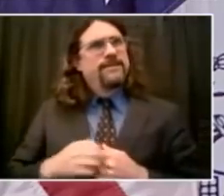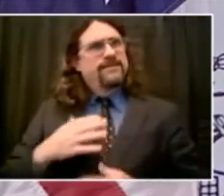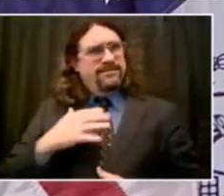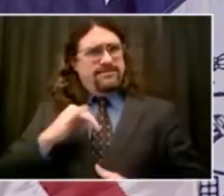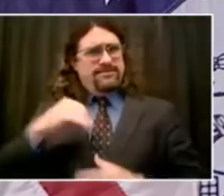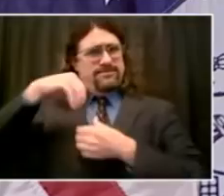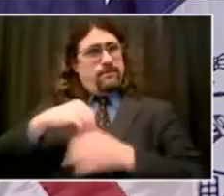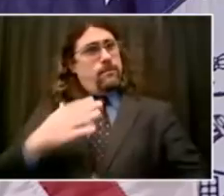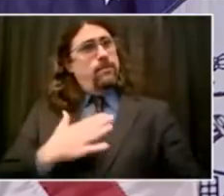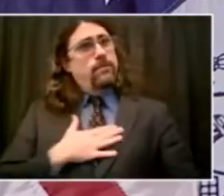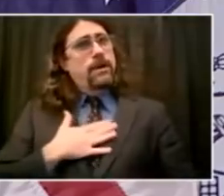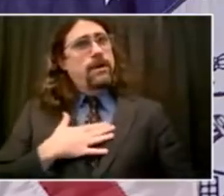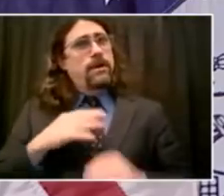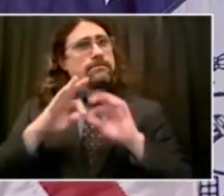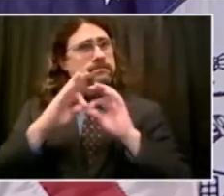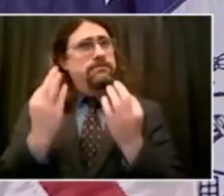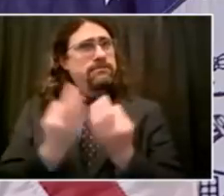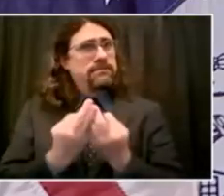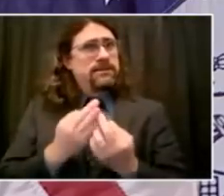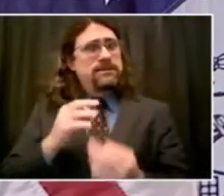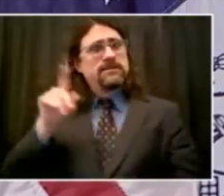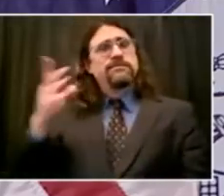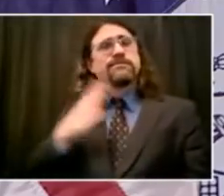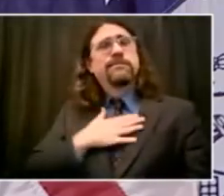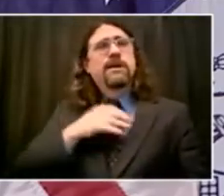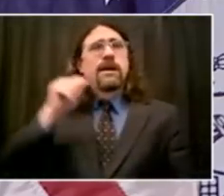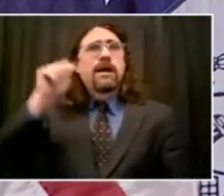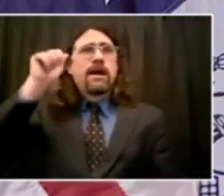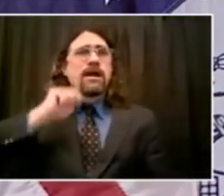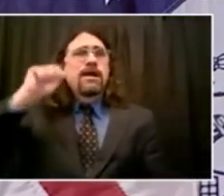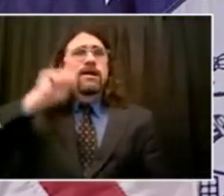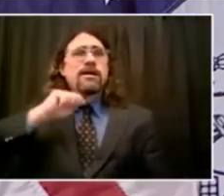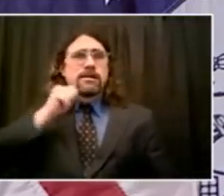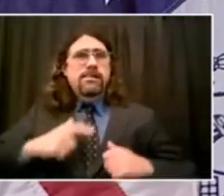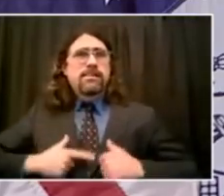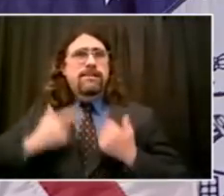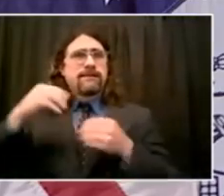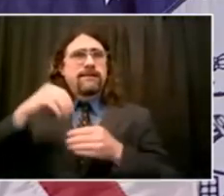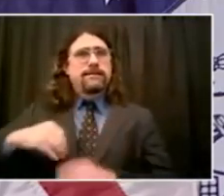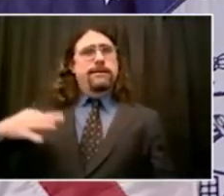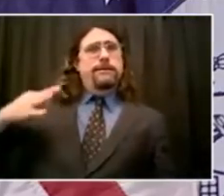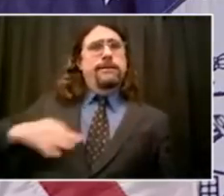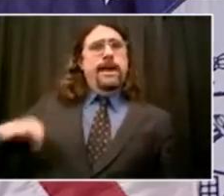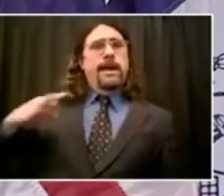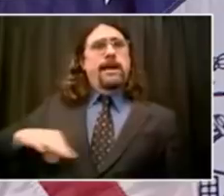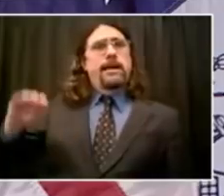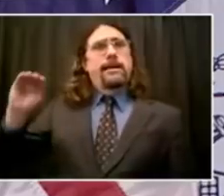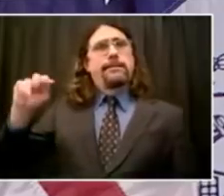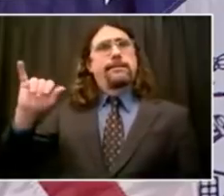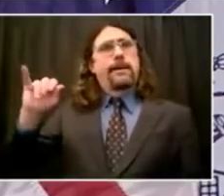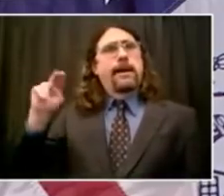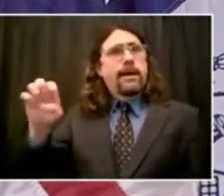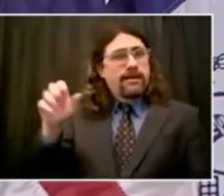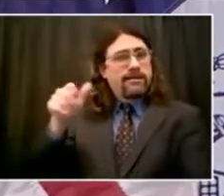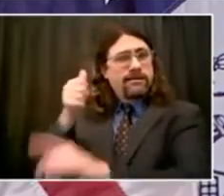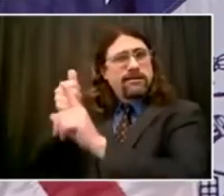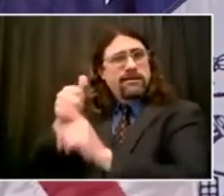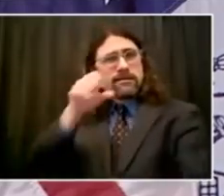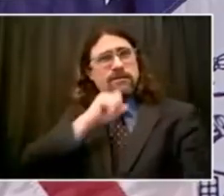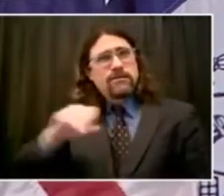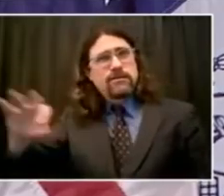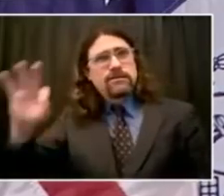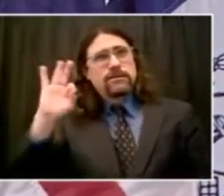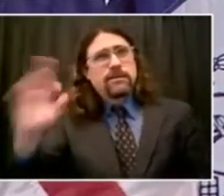She's 93 years old. And she reached out to me because she saw one of these morning